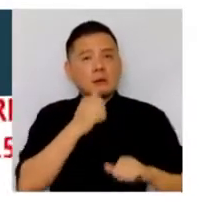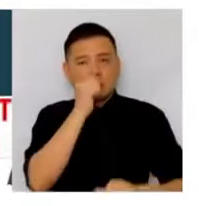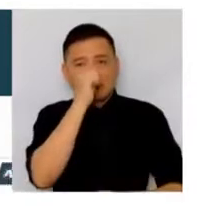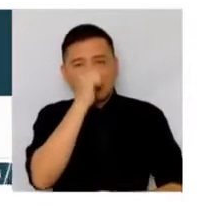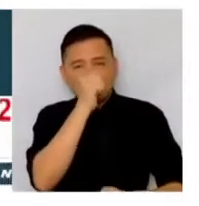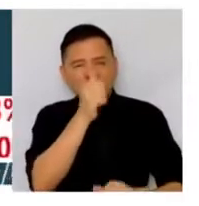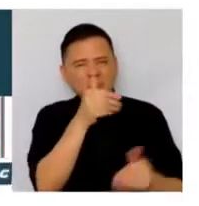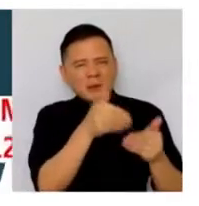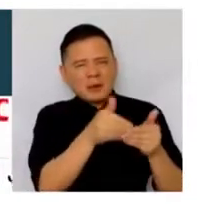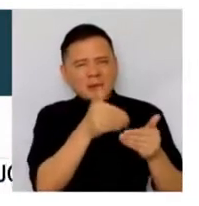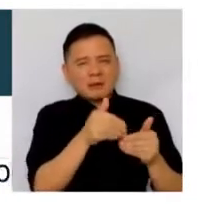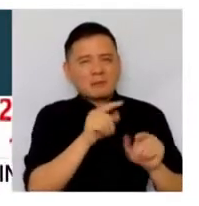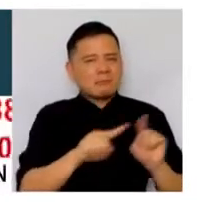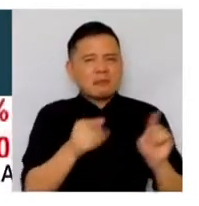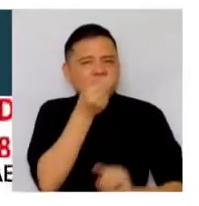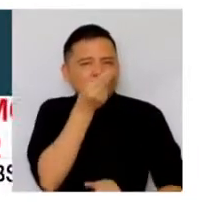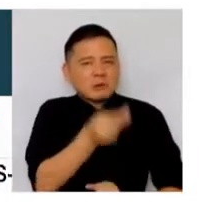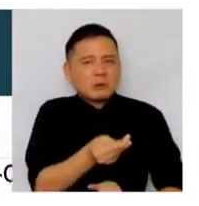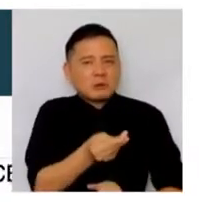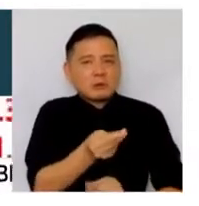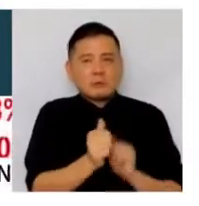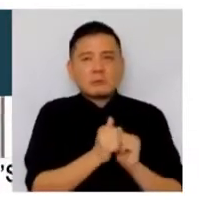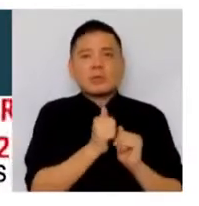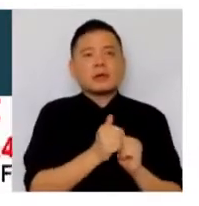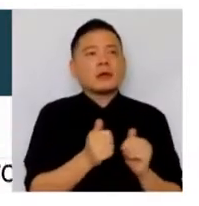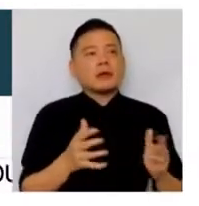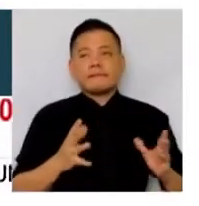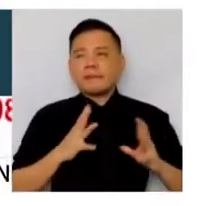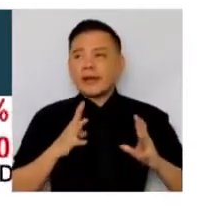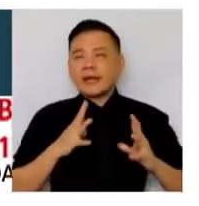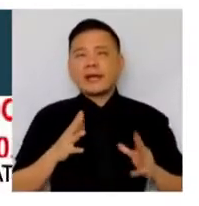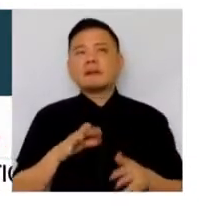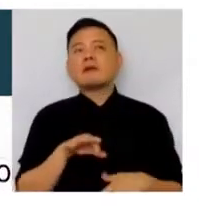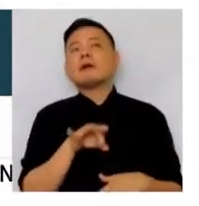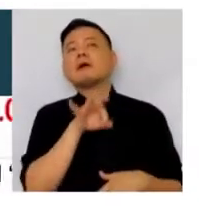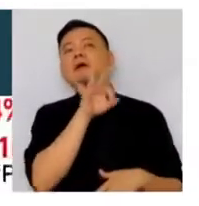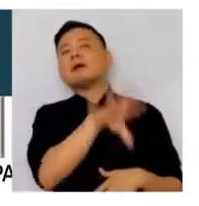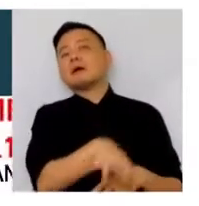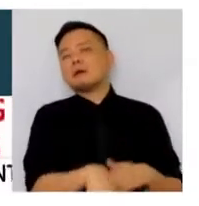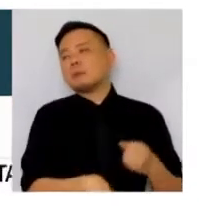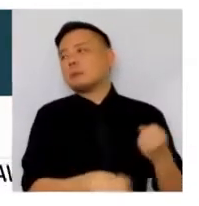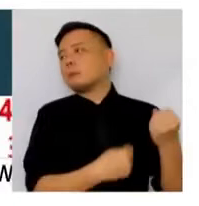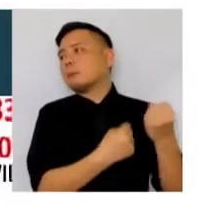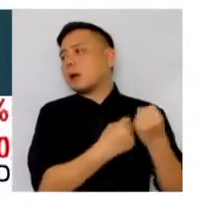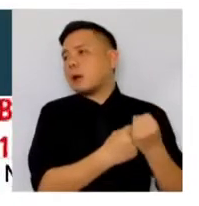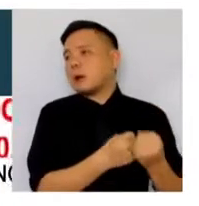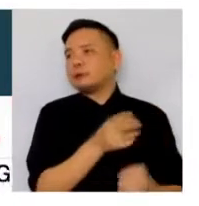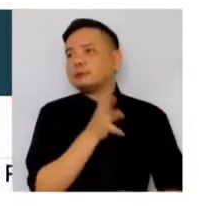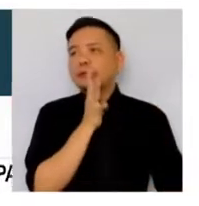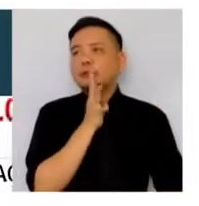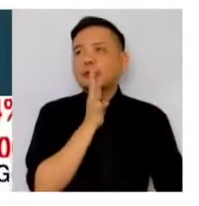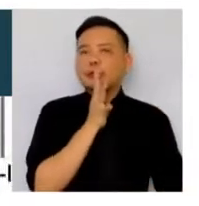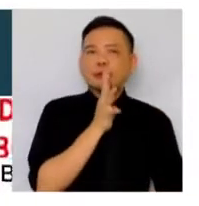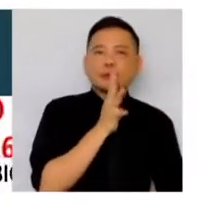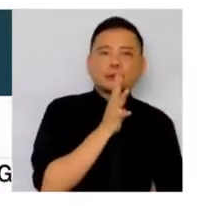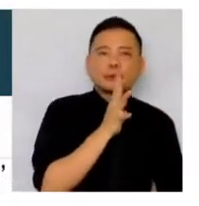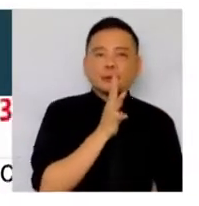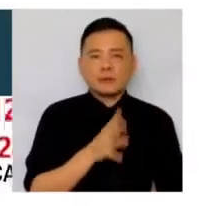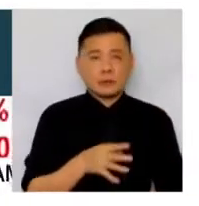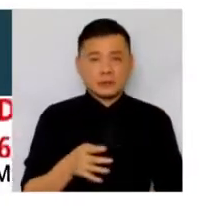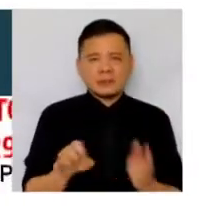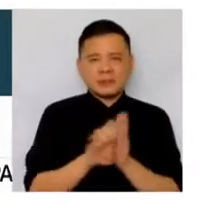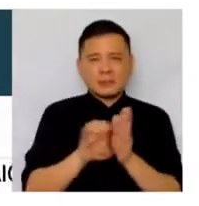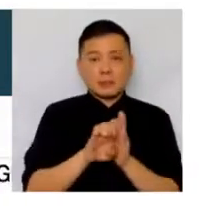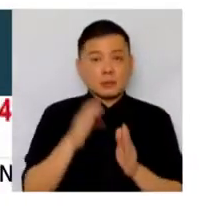Ukraine? You understand? They're just going through the motions. There's too much verbal calisthenics. In fact, if you will notice, when he had the summit